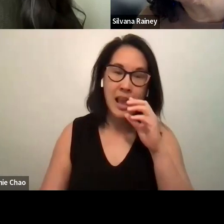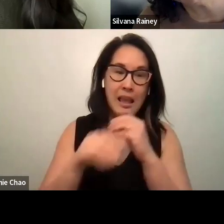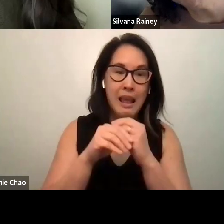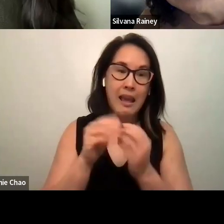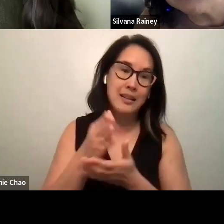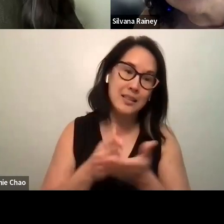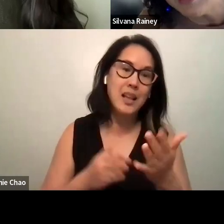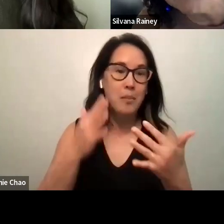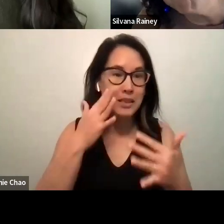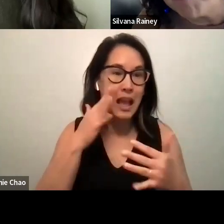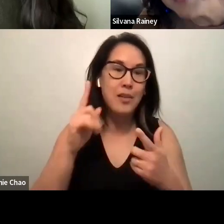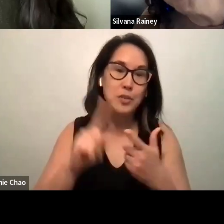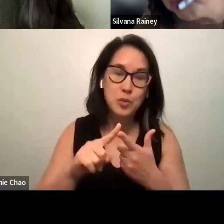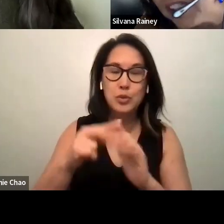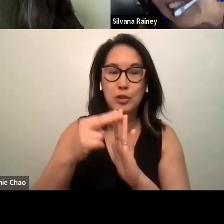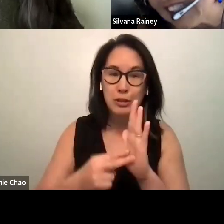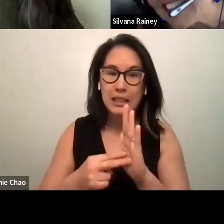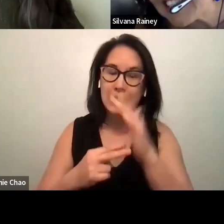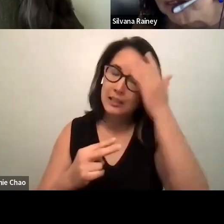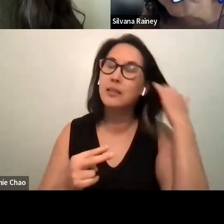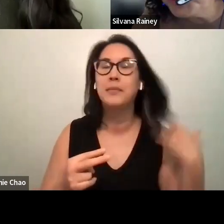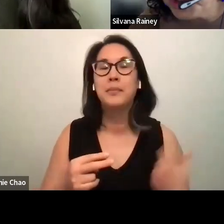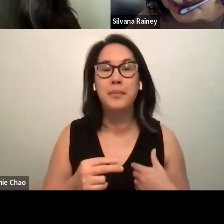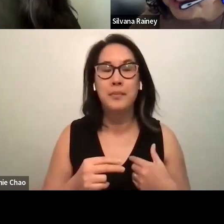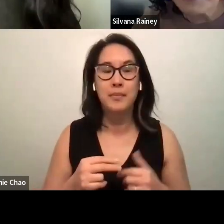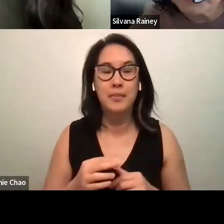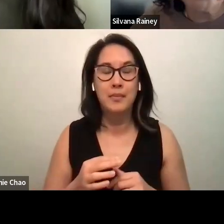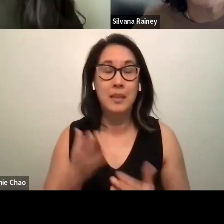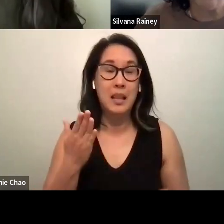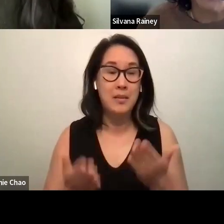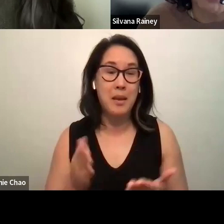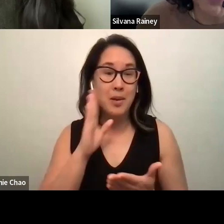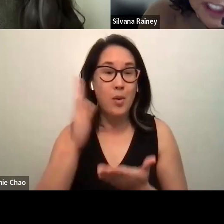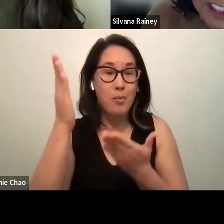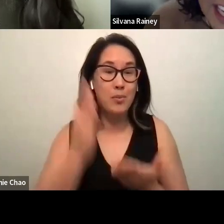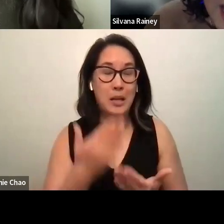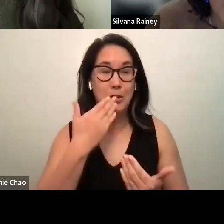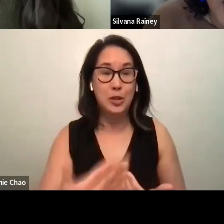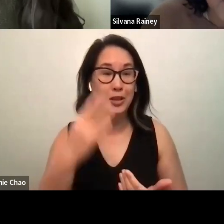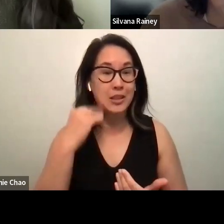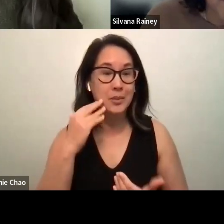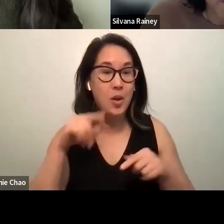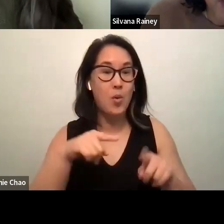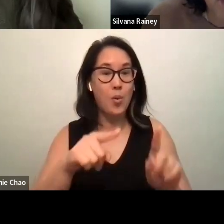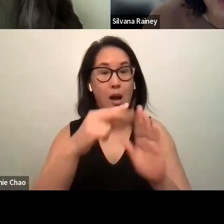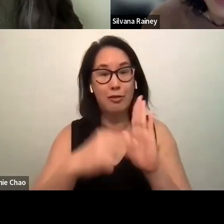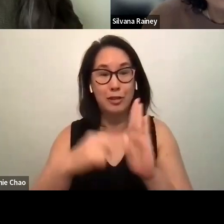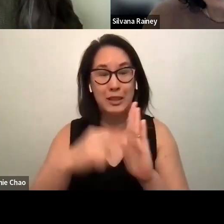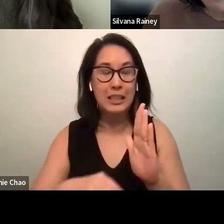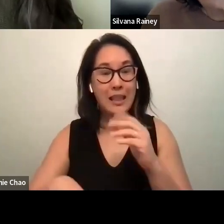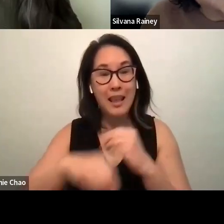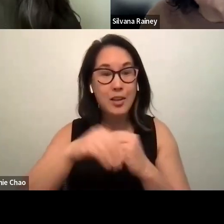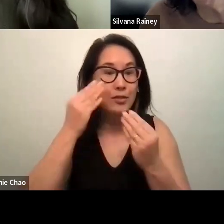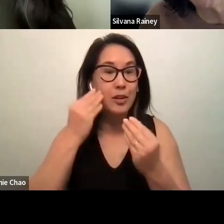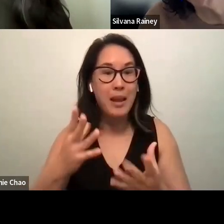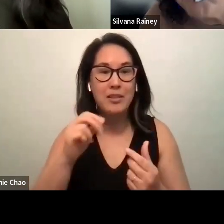to the reading, it might bring some good experience when you're reading and extra information that